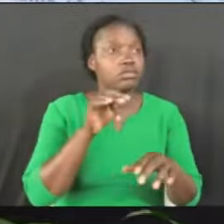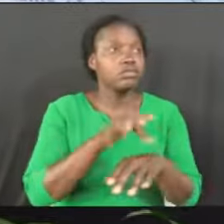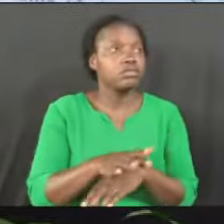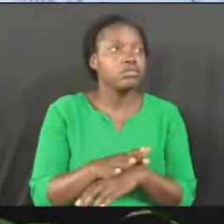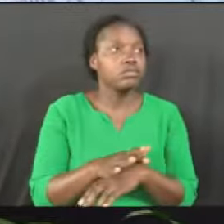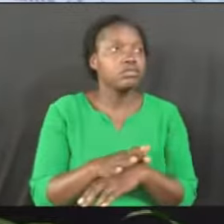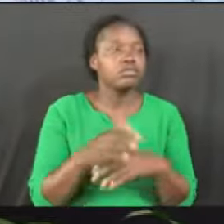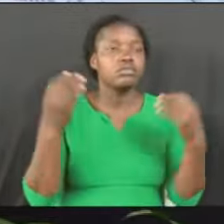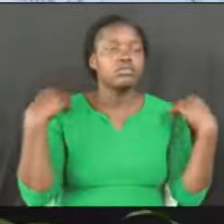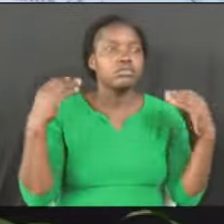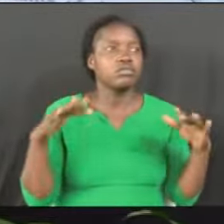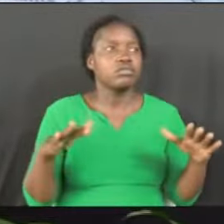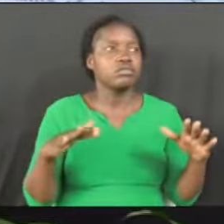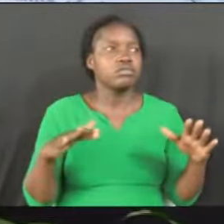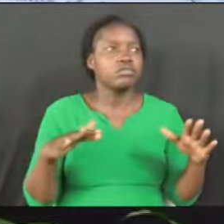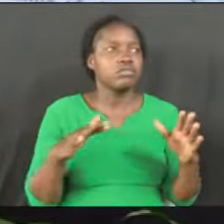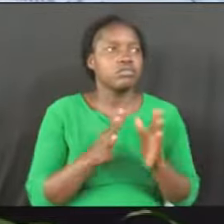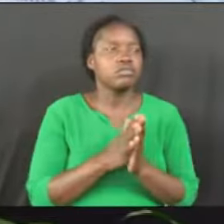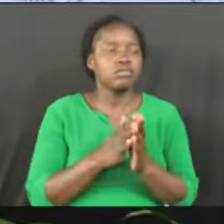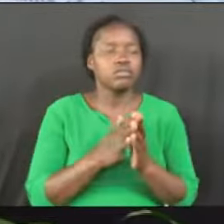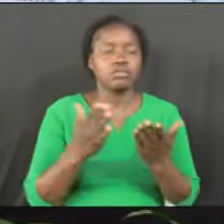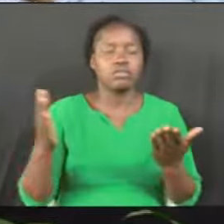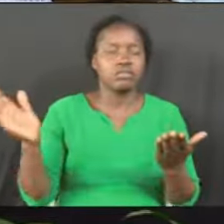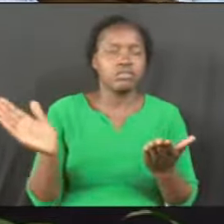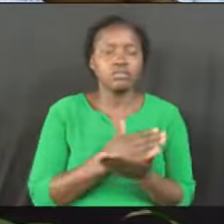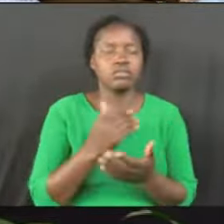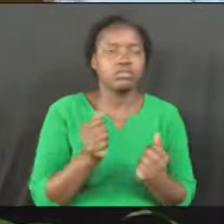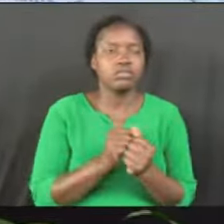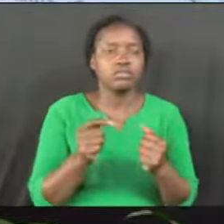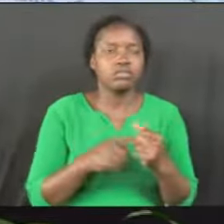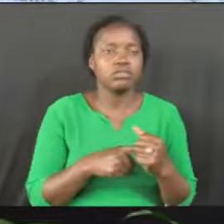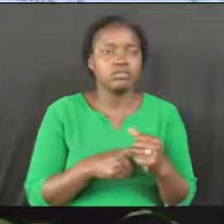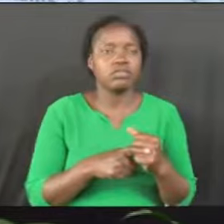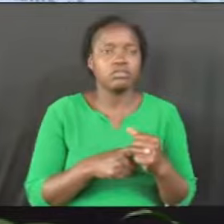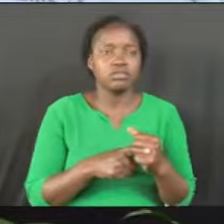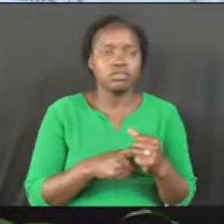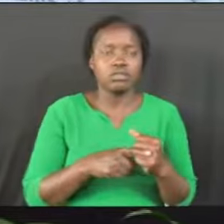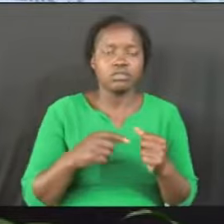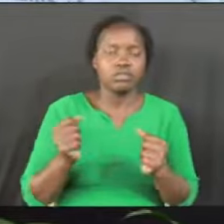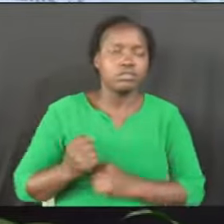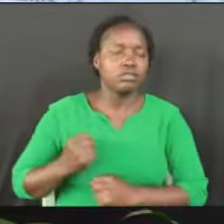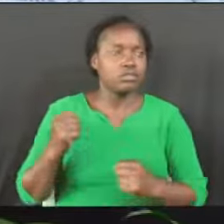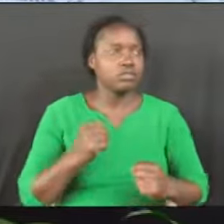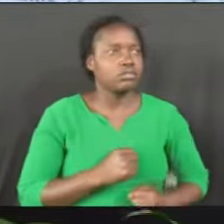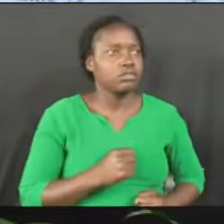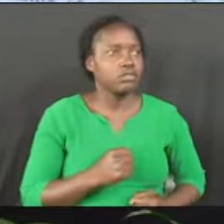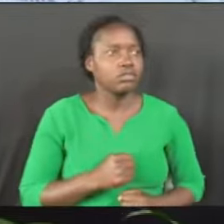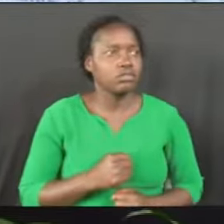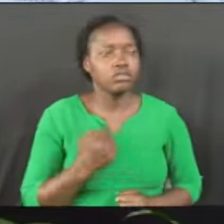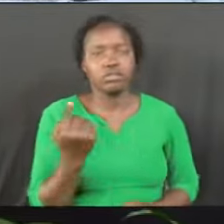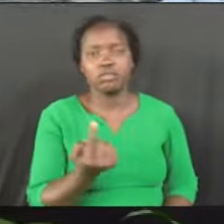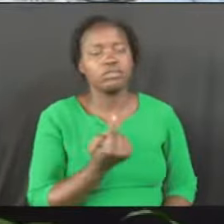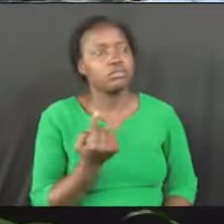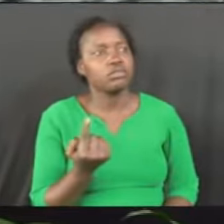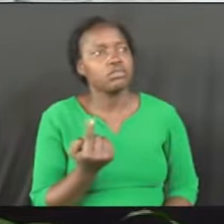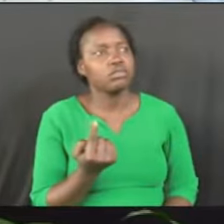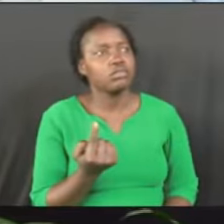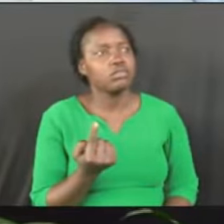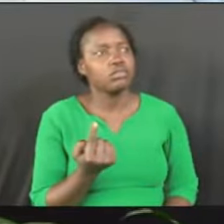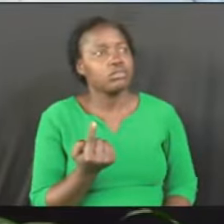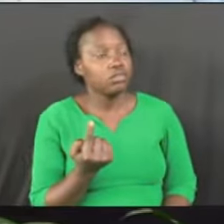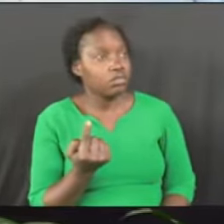God sends an angel to wipe out 16 soldiers, because 16 soldiers are no match for an angel of the